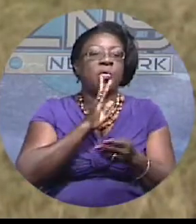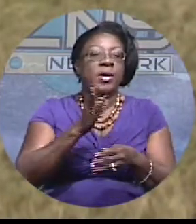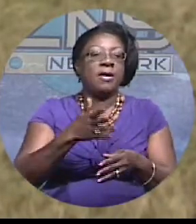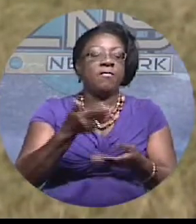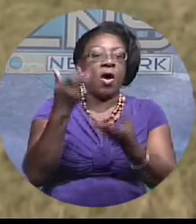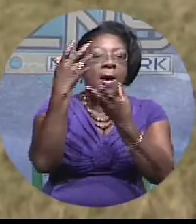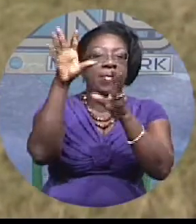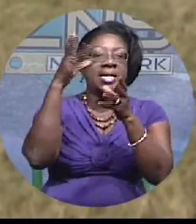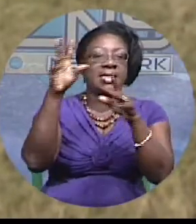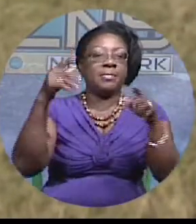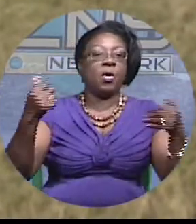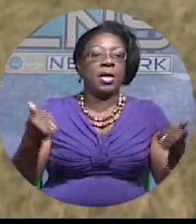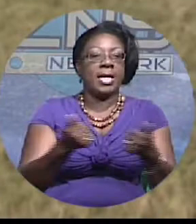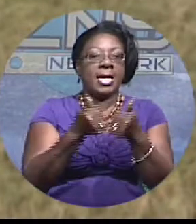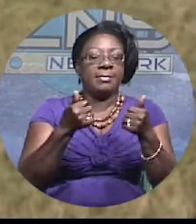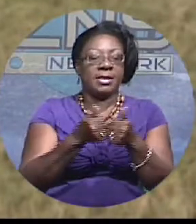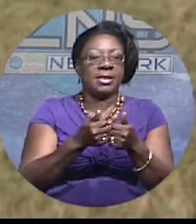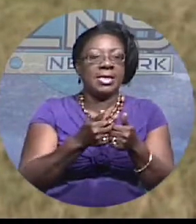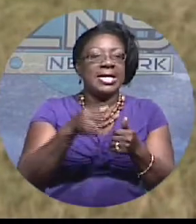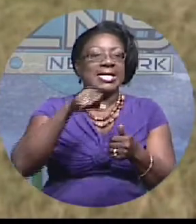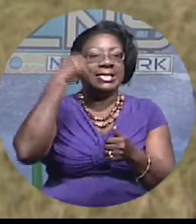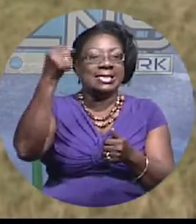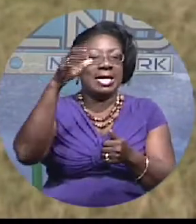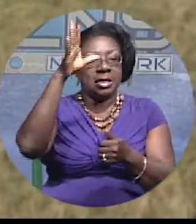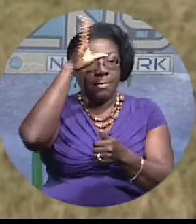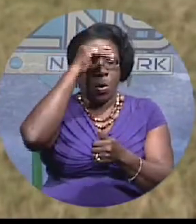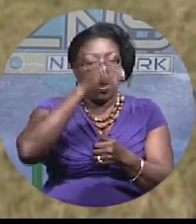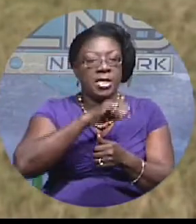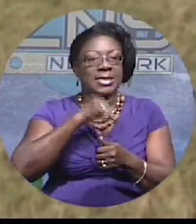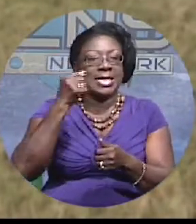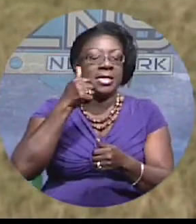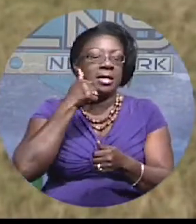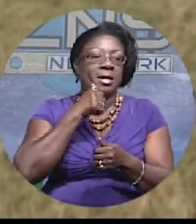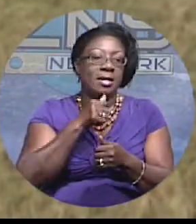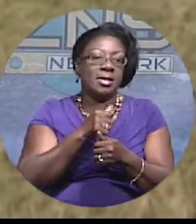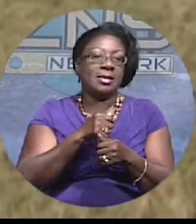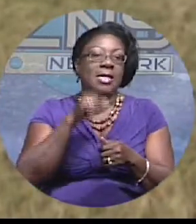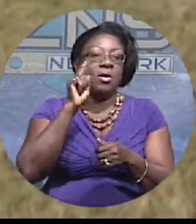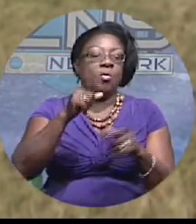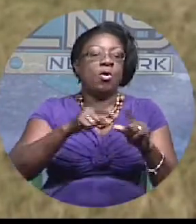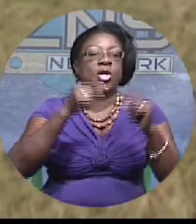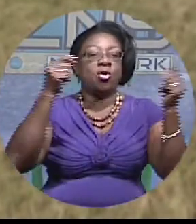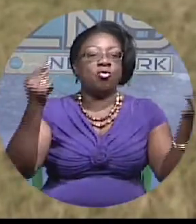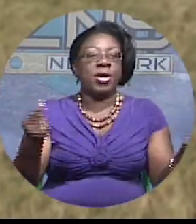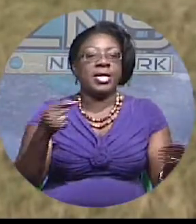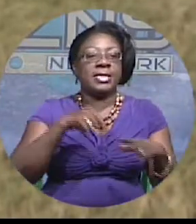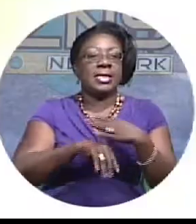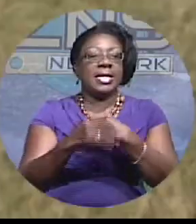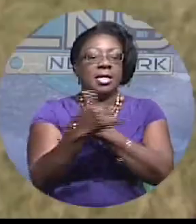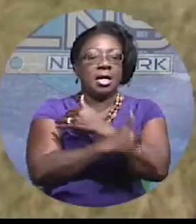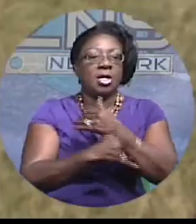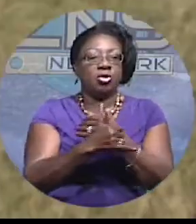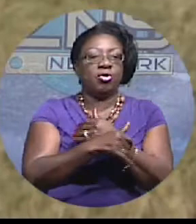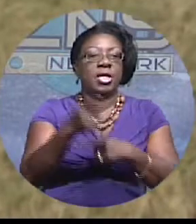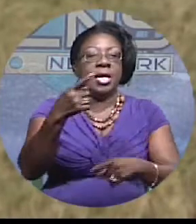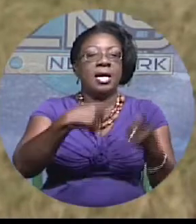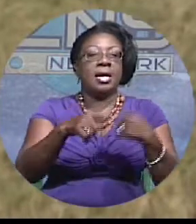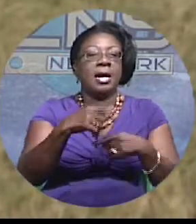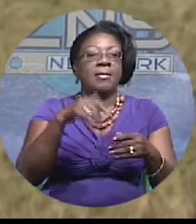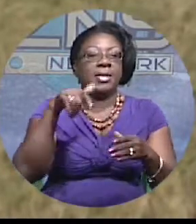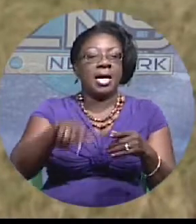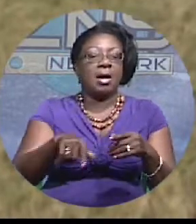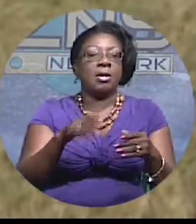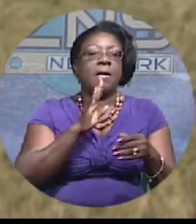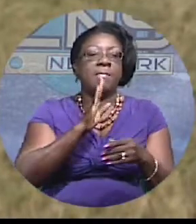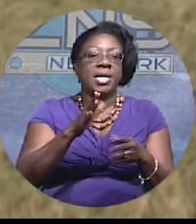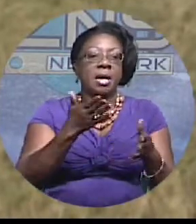senior girls, and junior boys. It's a big tournament. It's one of the biggest in the country, and you should come down and be a part of it. Every year it's bigger and better, more and